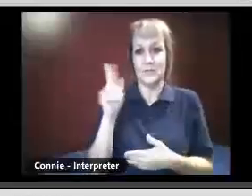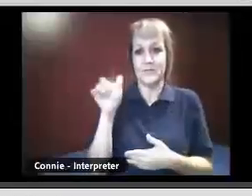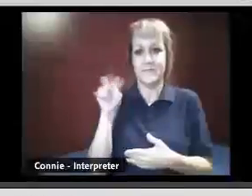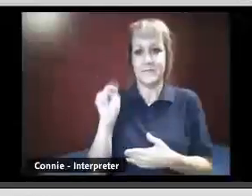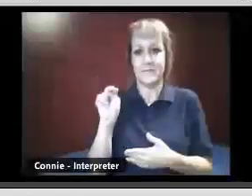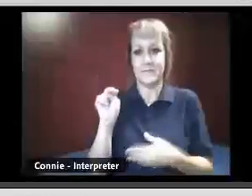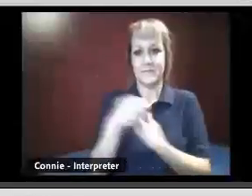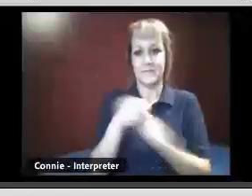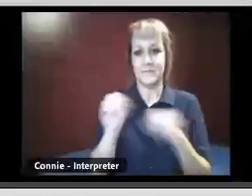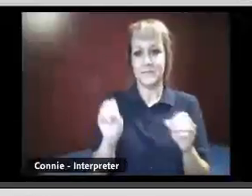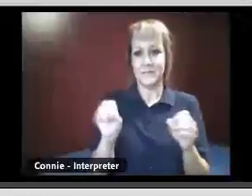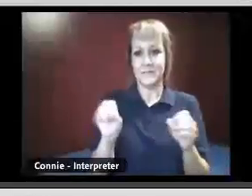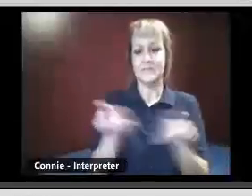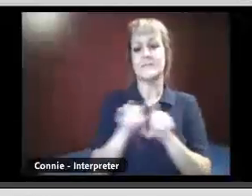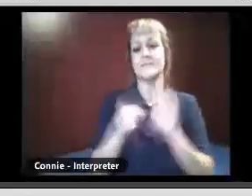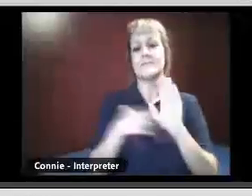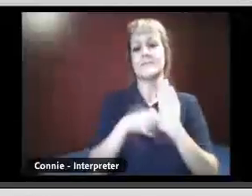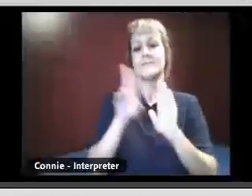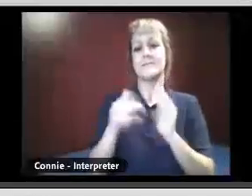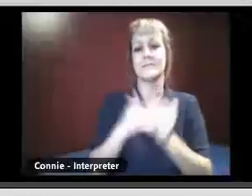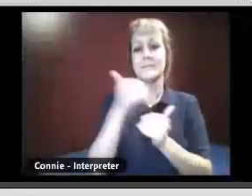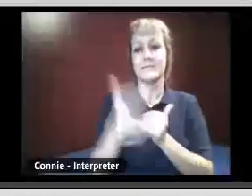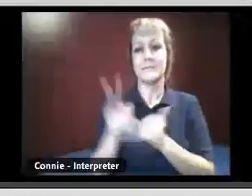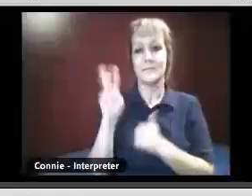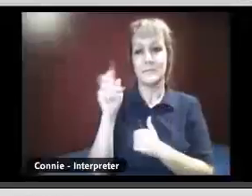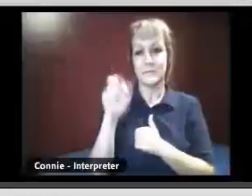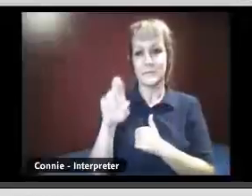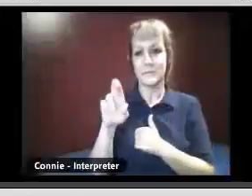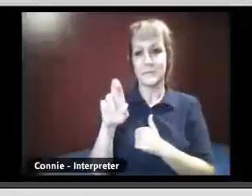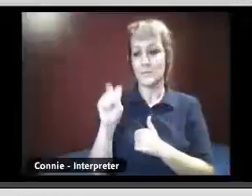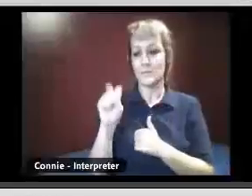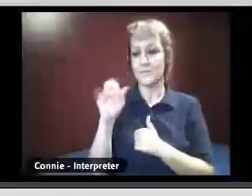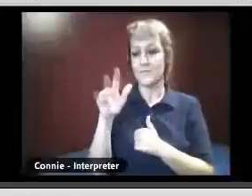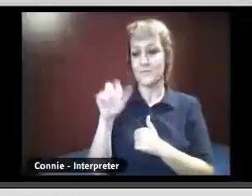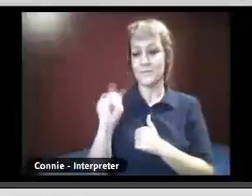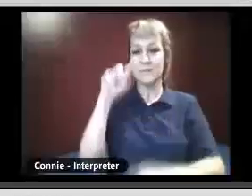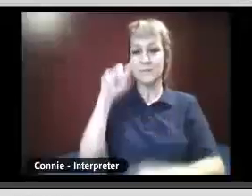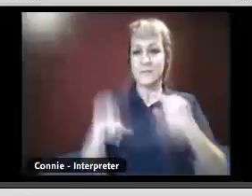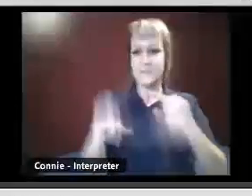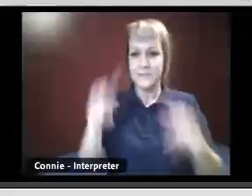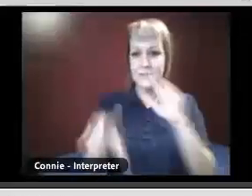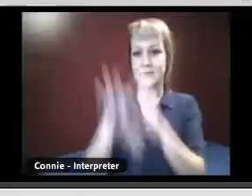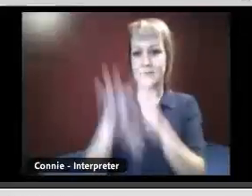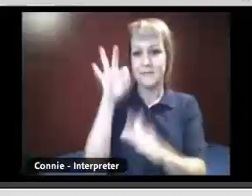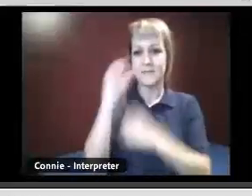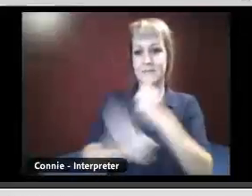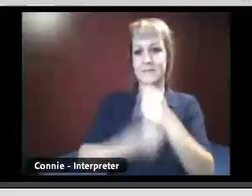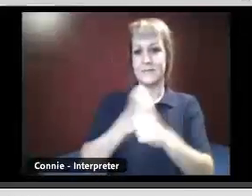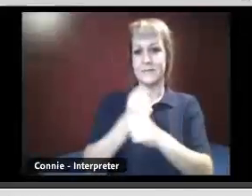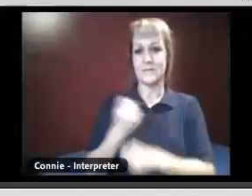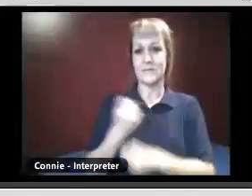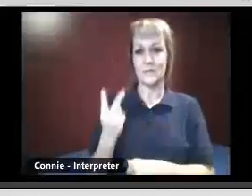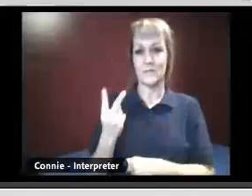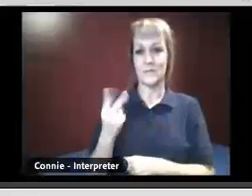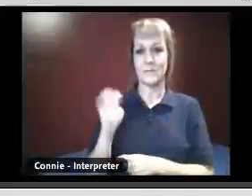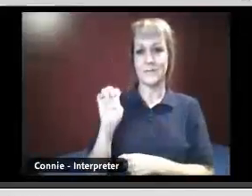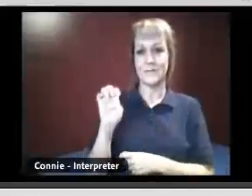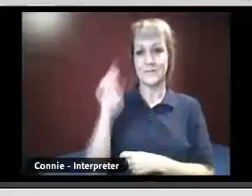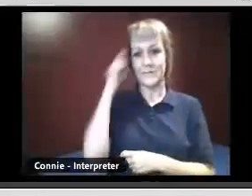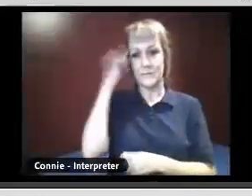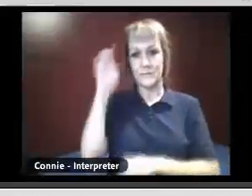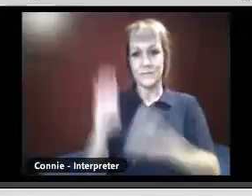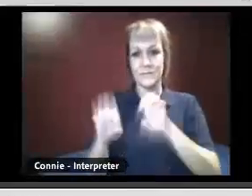Also, be sure to sign up for the next webinar of Swiftland's Diversity Discovery Institute Year 2, E is for Evaluating, this